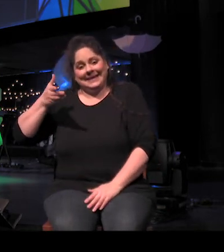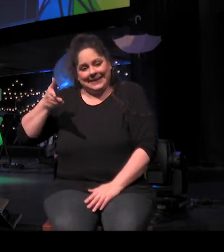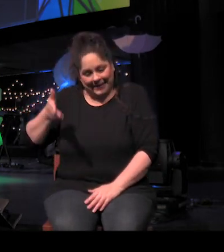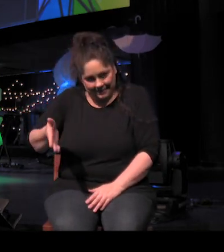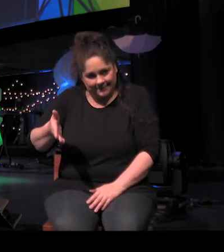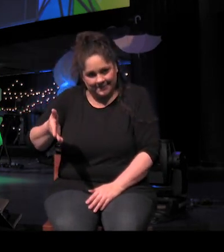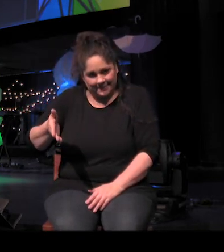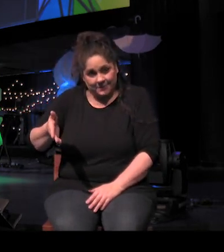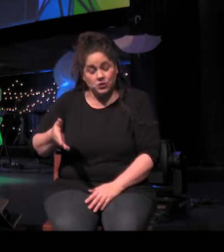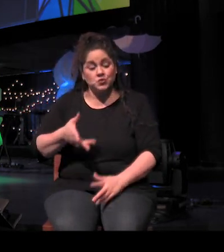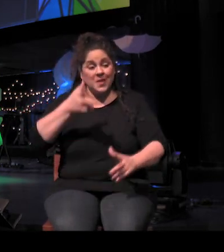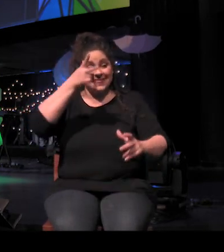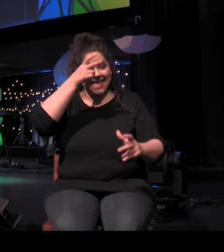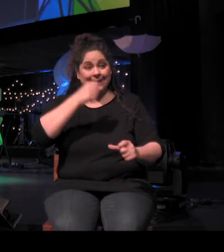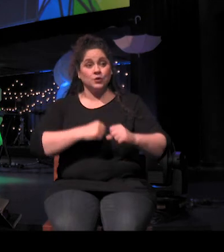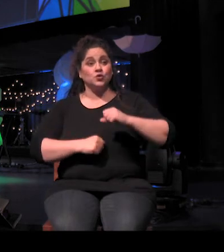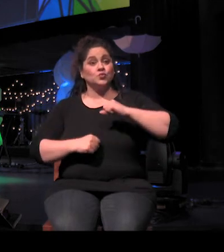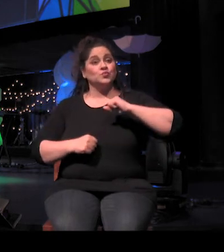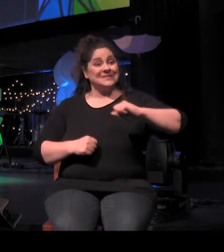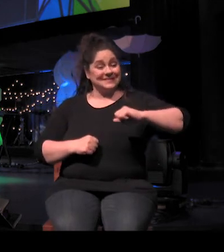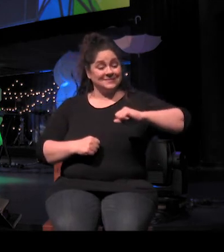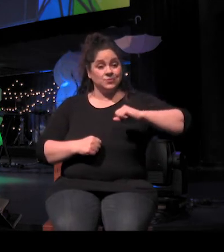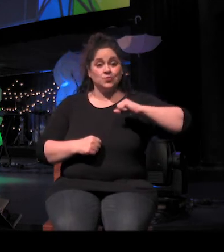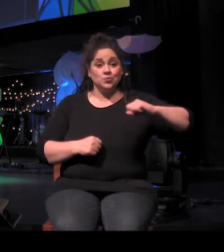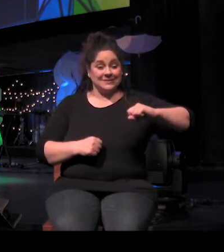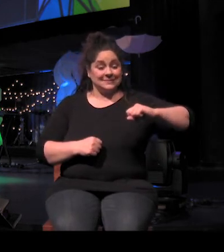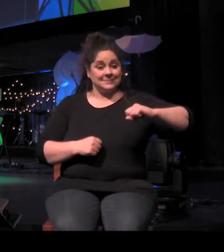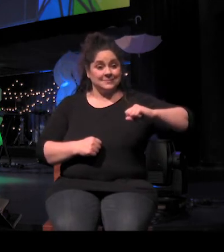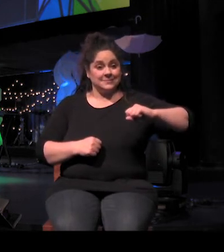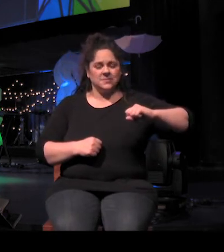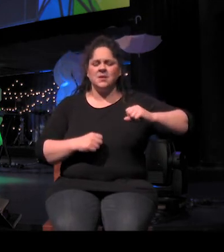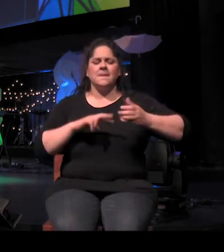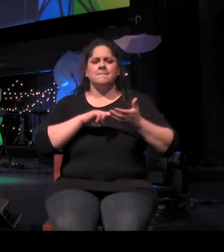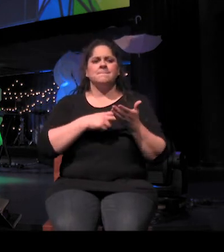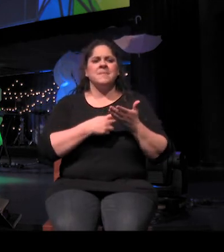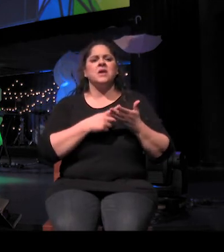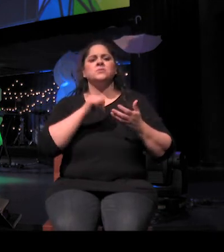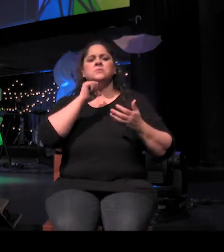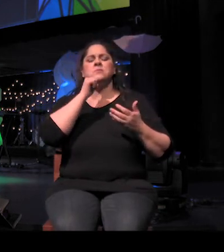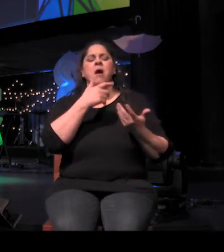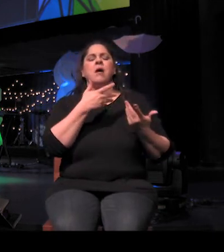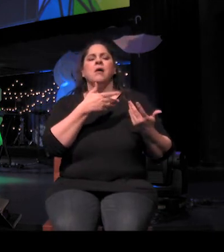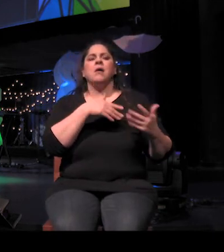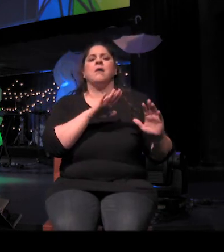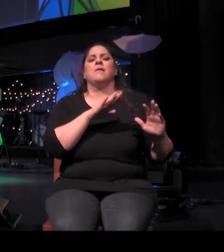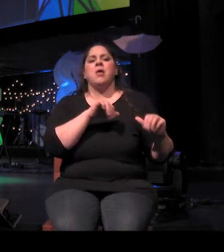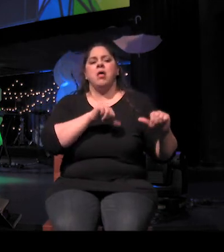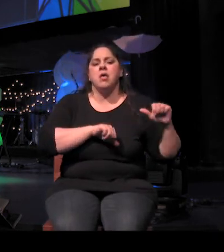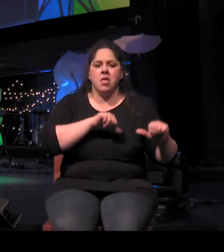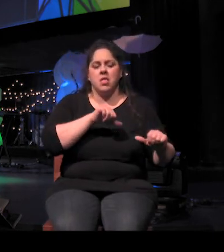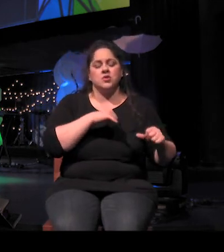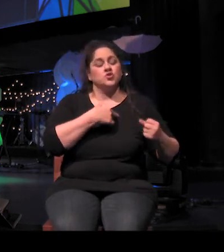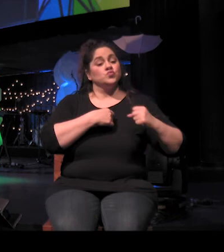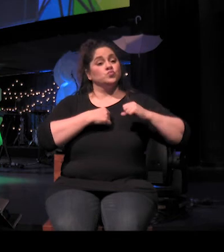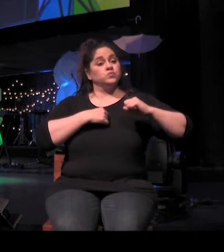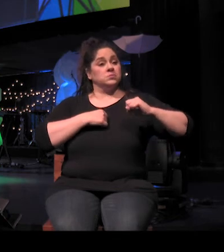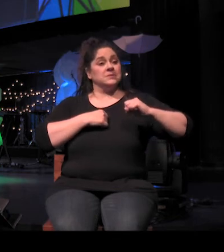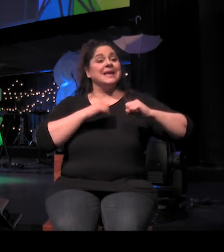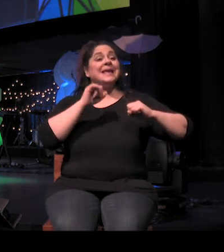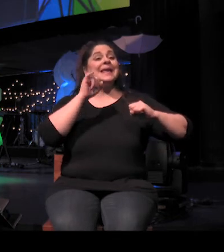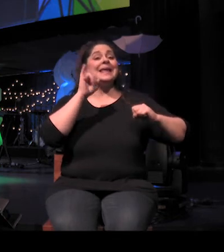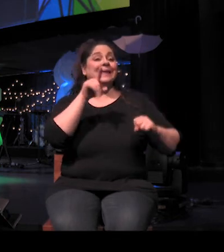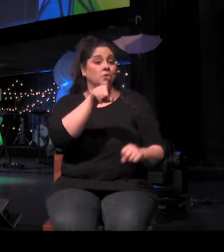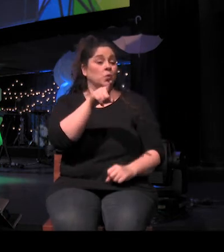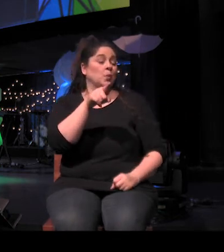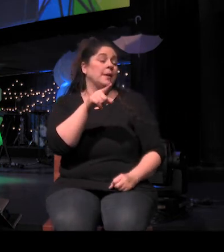Resist him. How do we resist? Resist simply means don't yield to, withstand, oppose. How do we resist something? Well, let's say you are on a